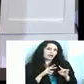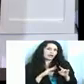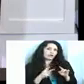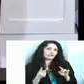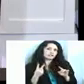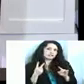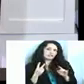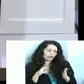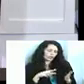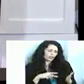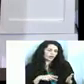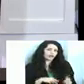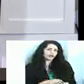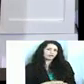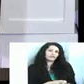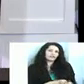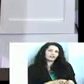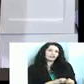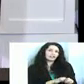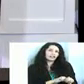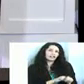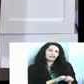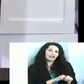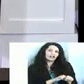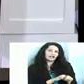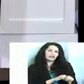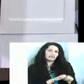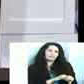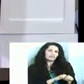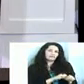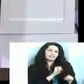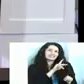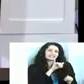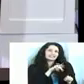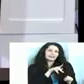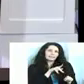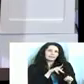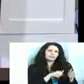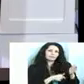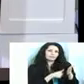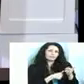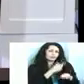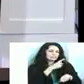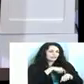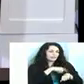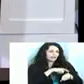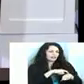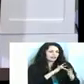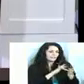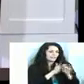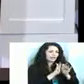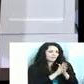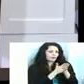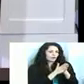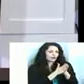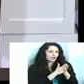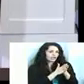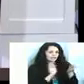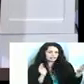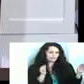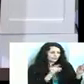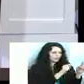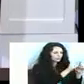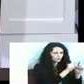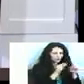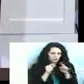over at Skip Chasey when the reading is being read, because he usually has his Bible open, and he's usually comparing word for word